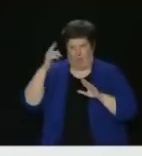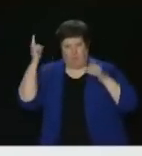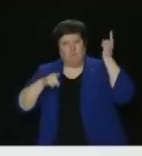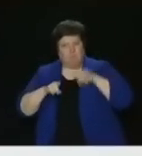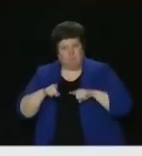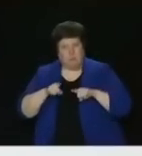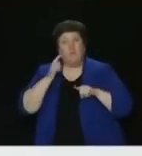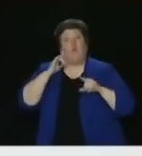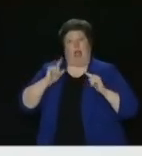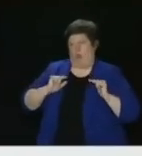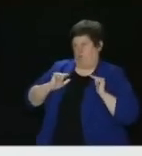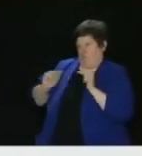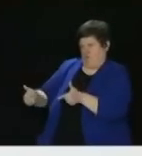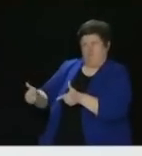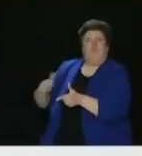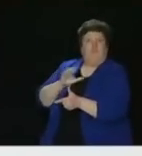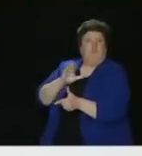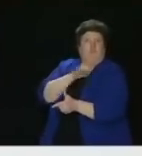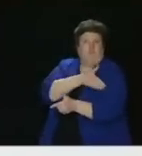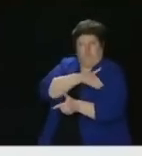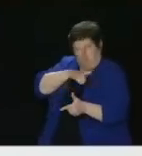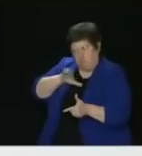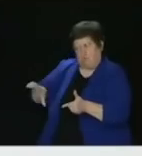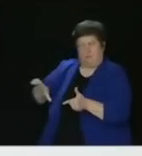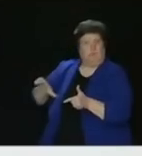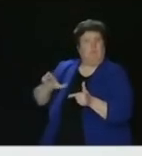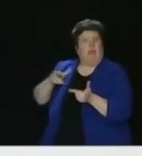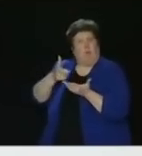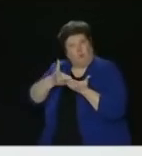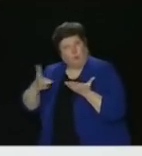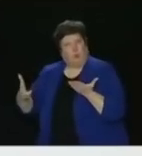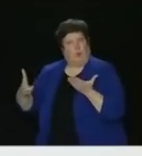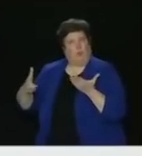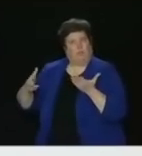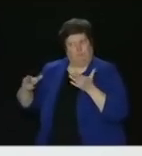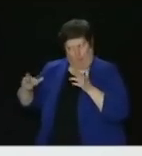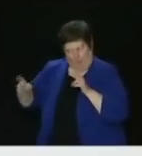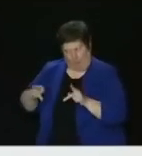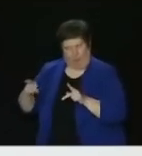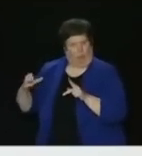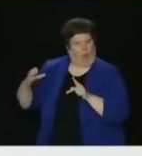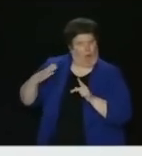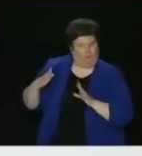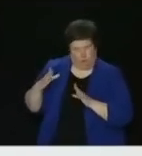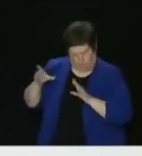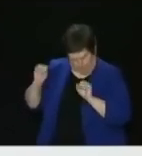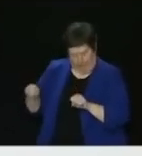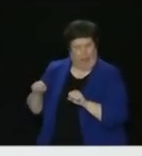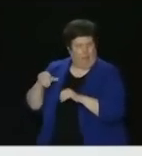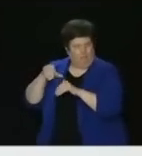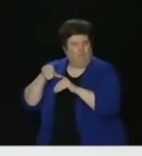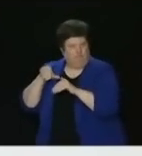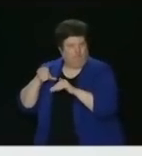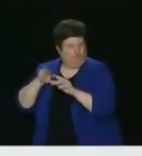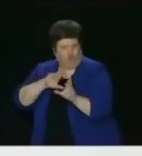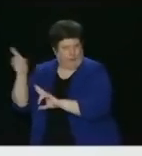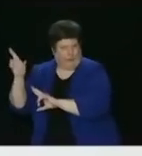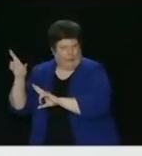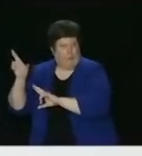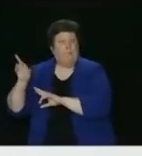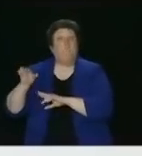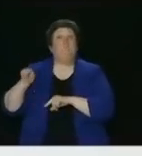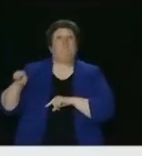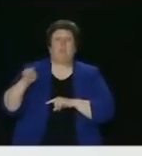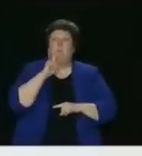the authorities they need and the resources they need to do the important job. Now, as I said yesterday, policing is a very